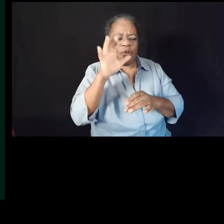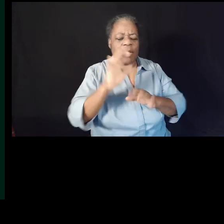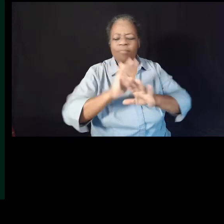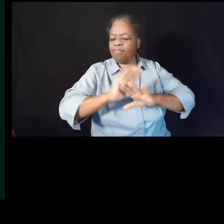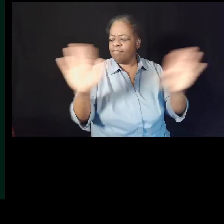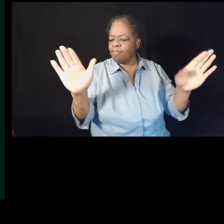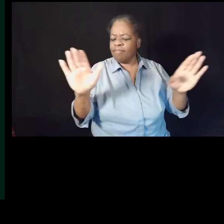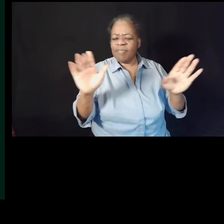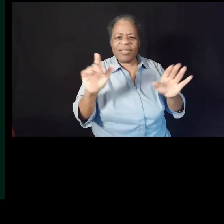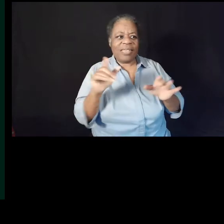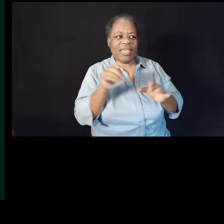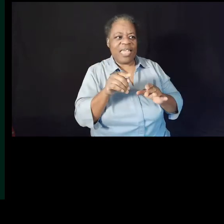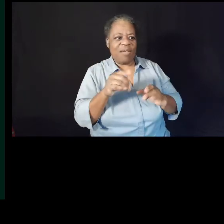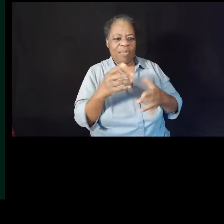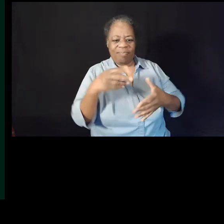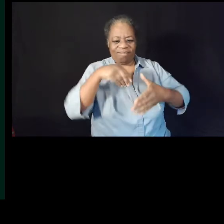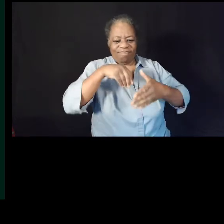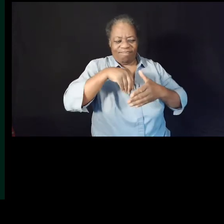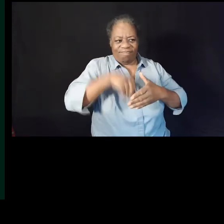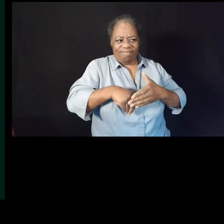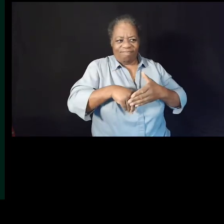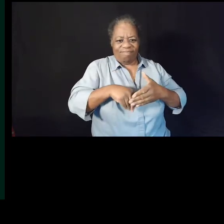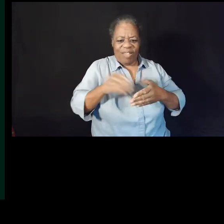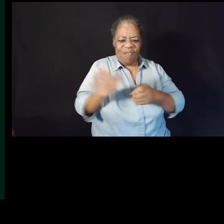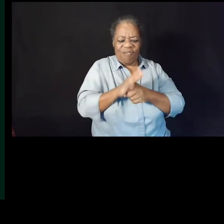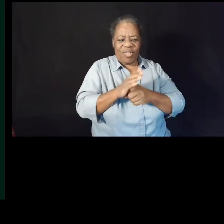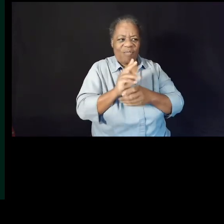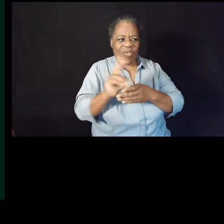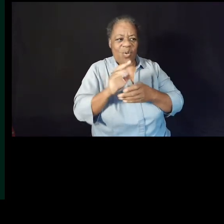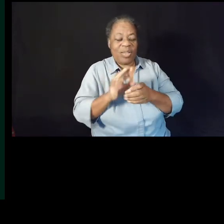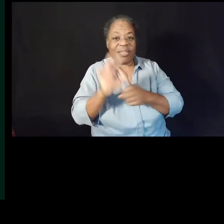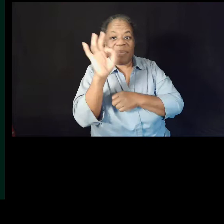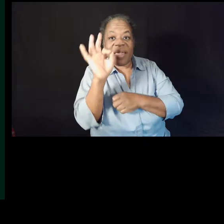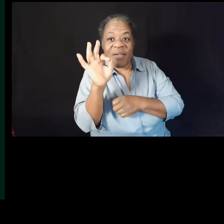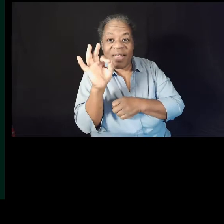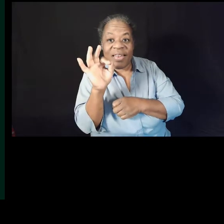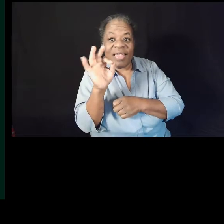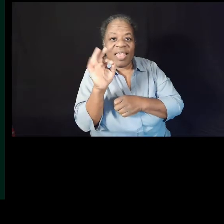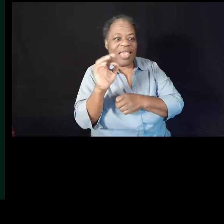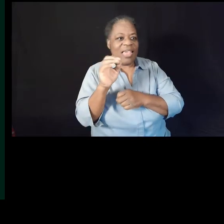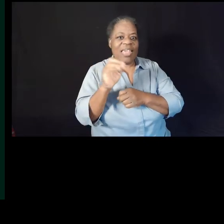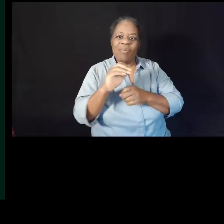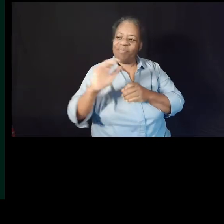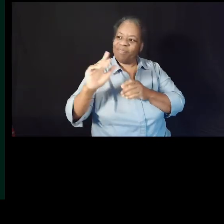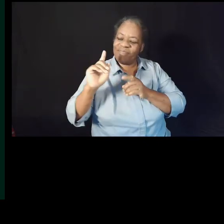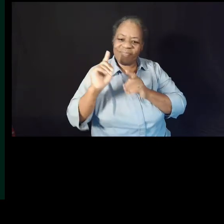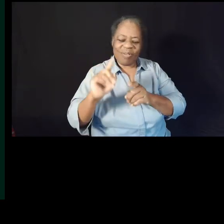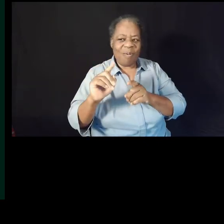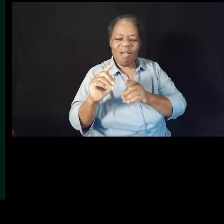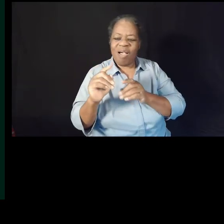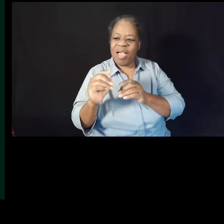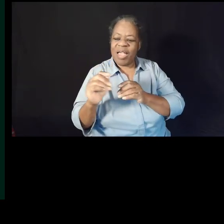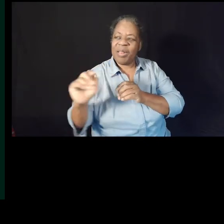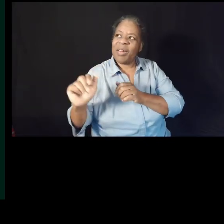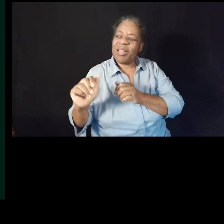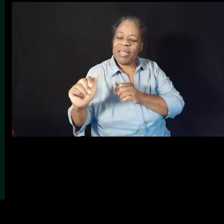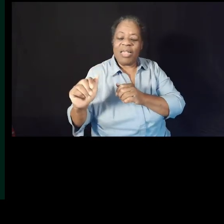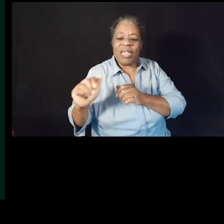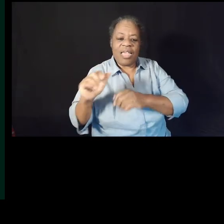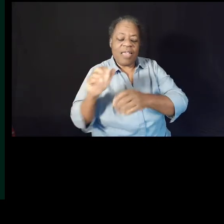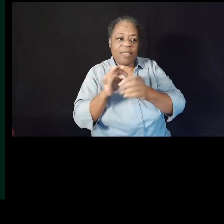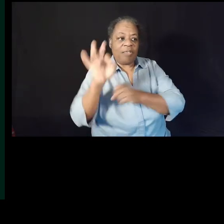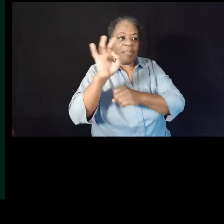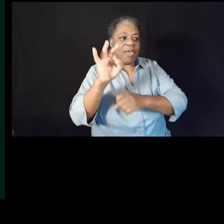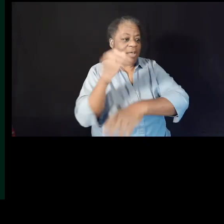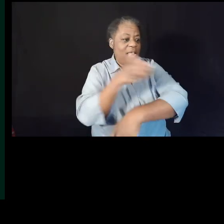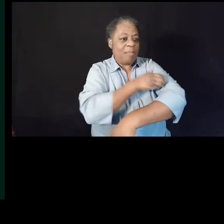bring back many of the people of Israel to the Lord their God, and he will go on before the Lord in the spirit and power of Elijah to turn